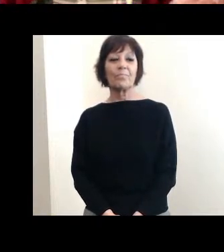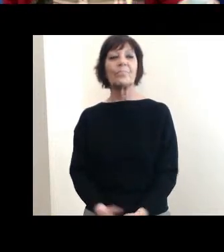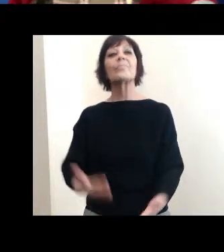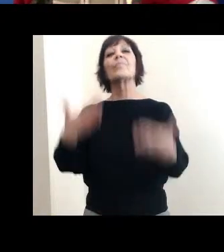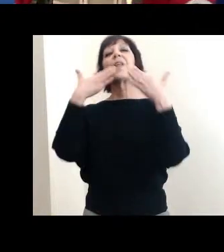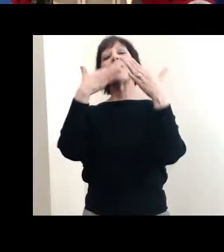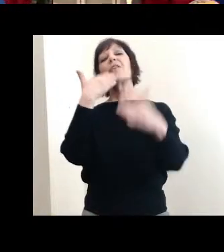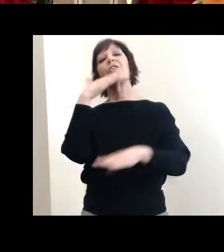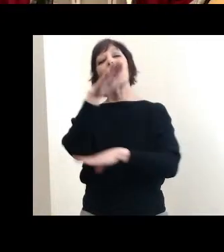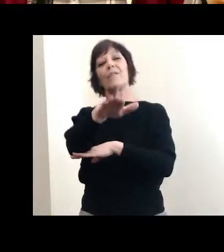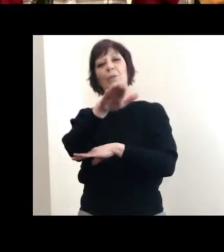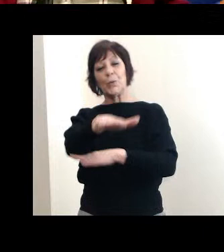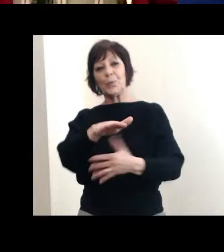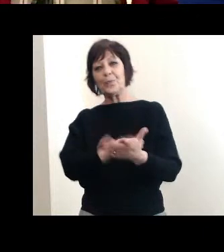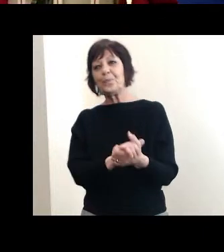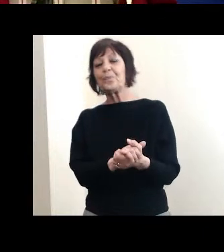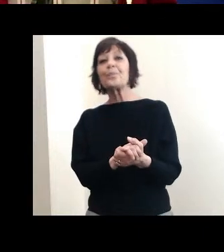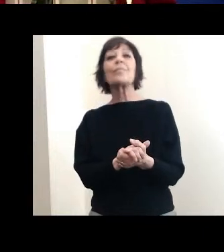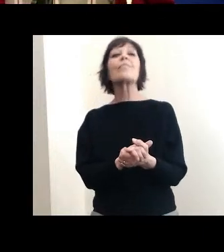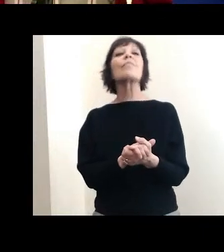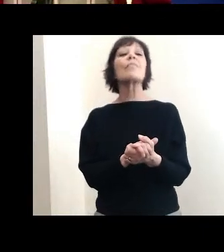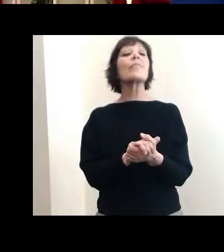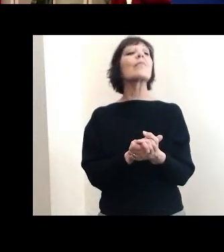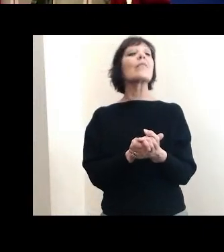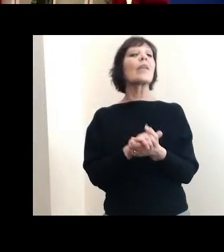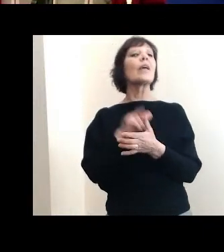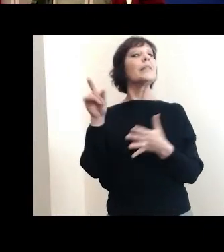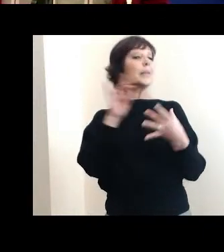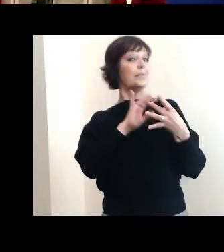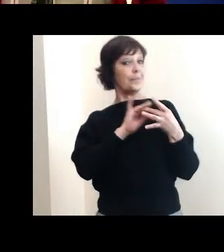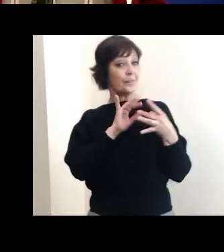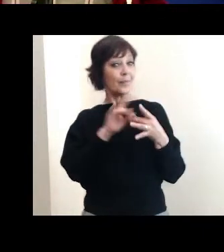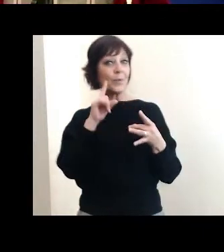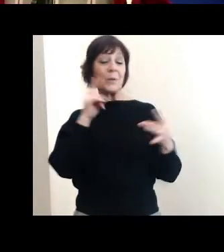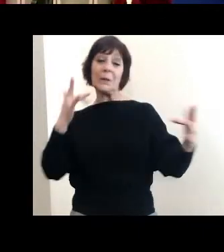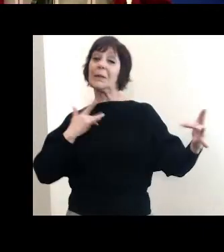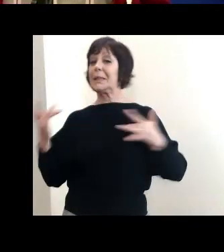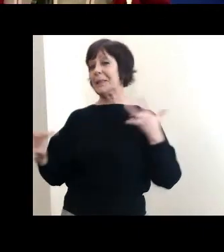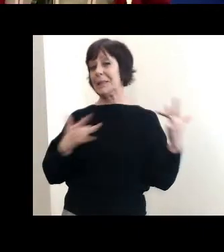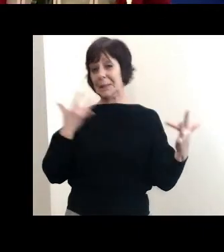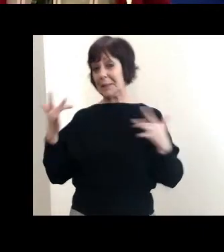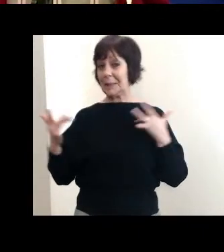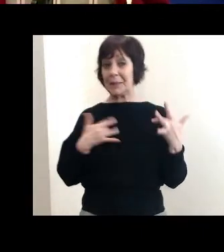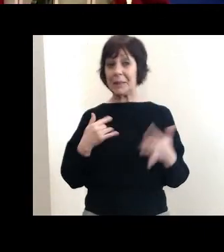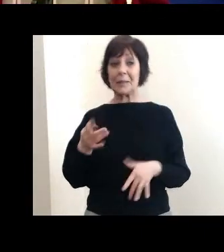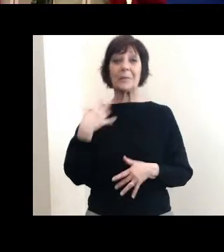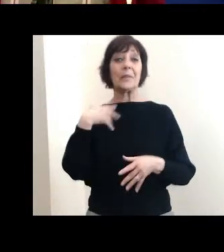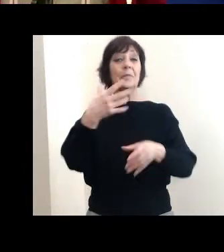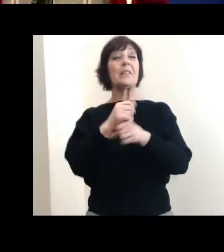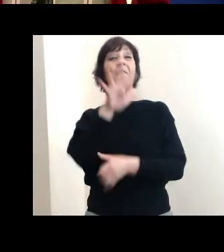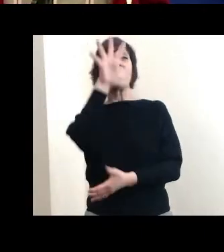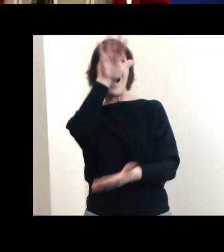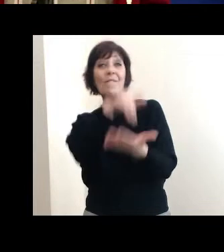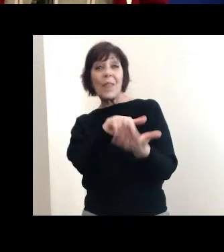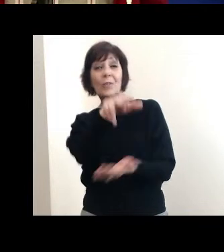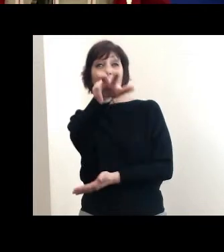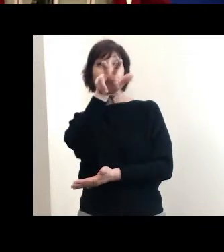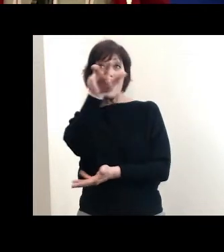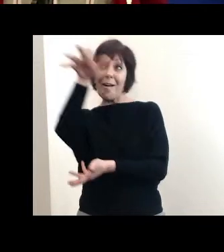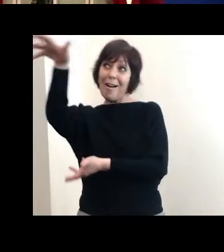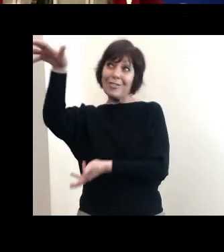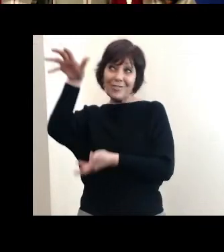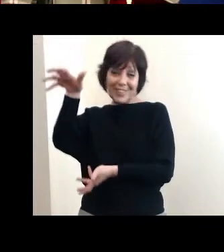Thank you. Good afternoon. So as the county executive mentioned, we're excited that we received 5,300 vaccine